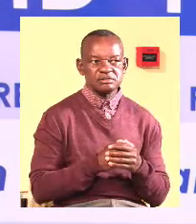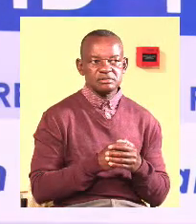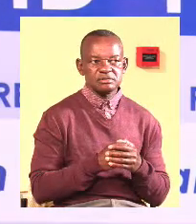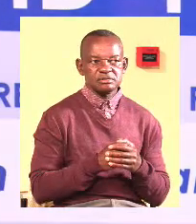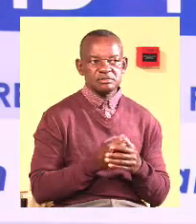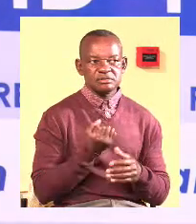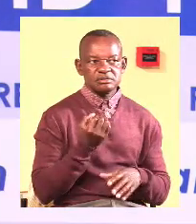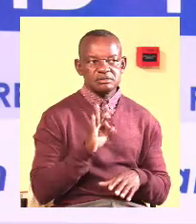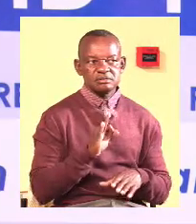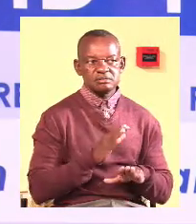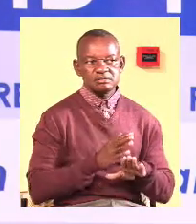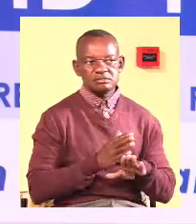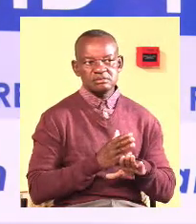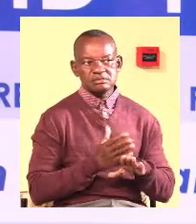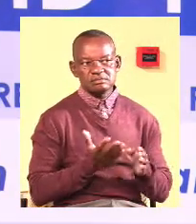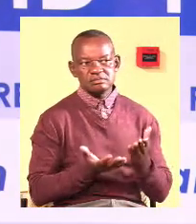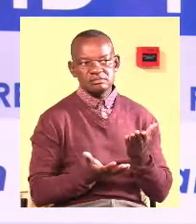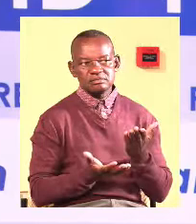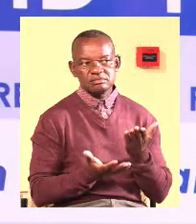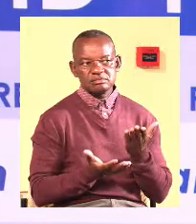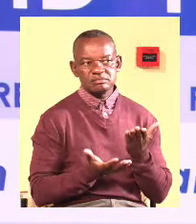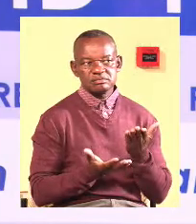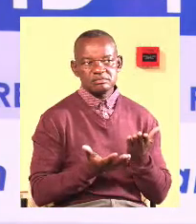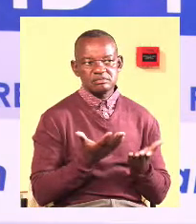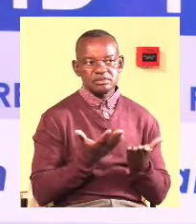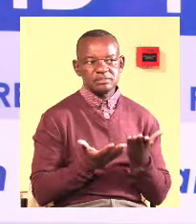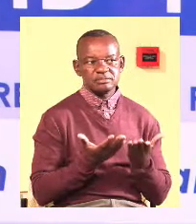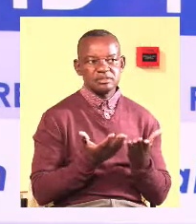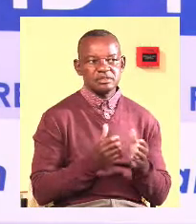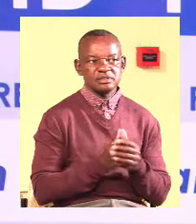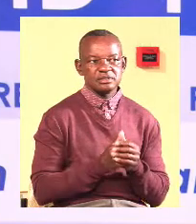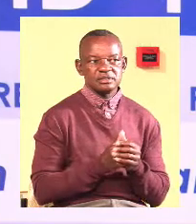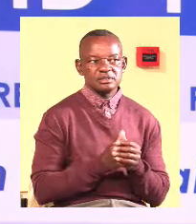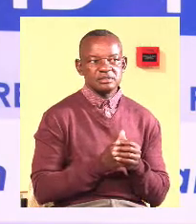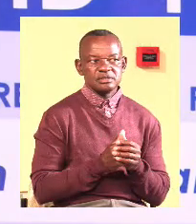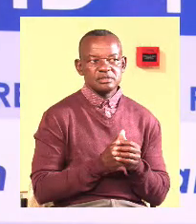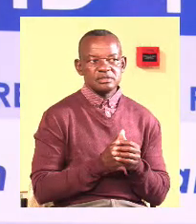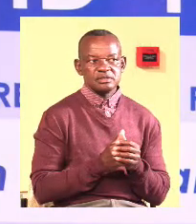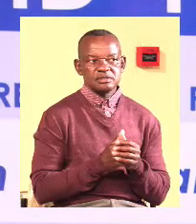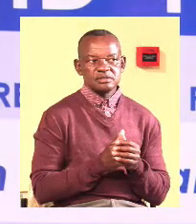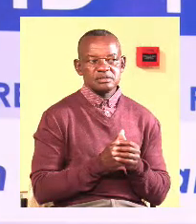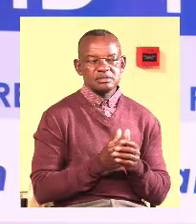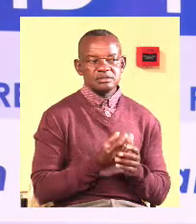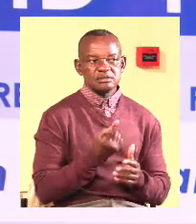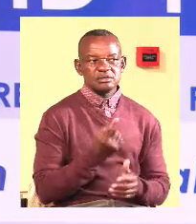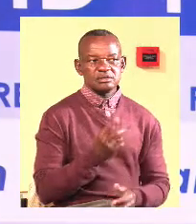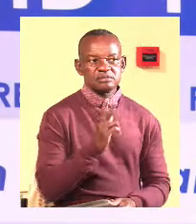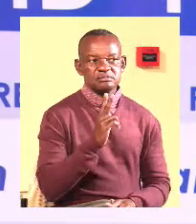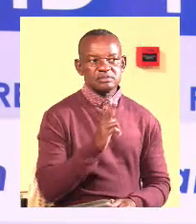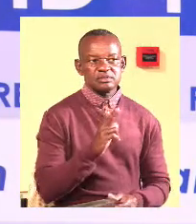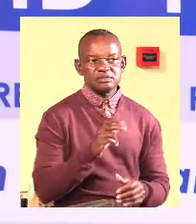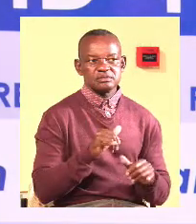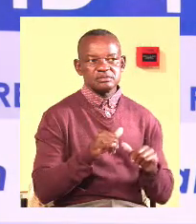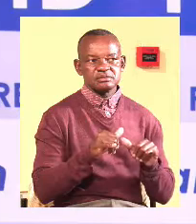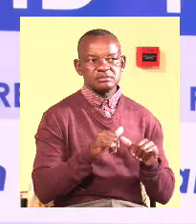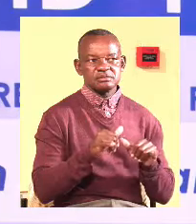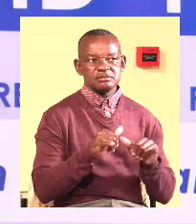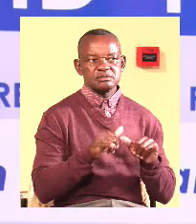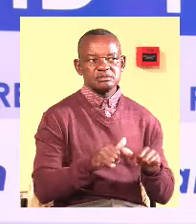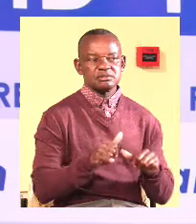example, we have a confirmed case in the Omaheke region. Who exactly confirms that case, and how does the information come to